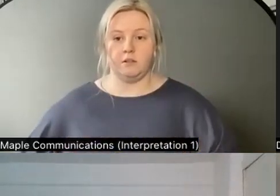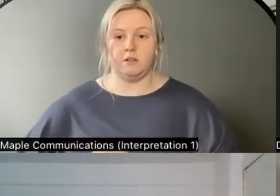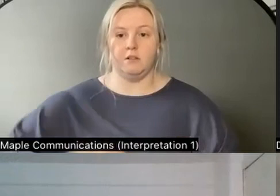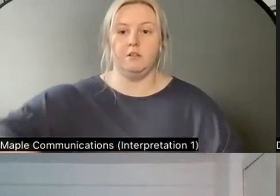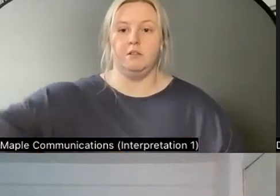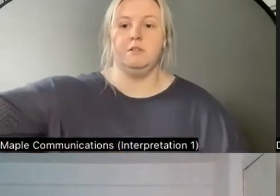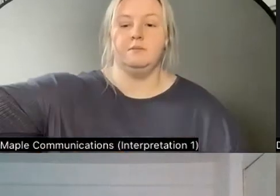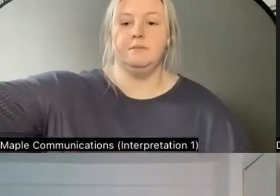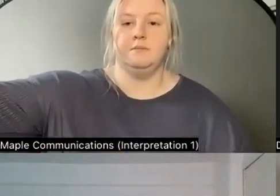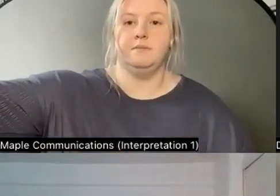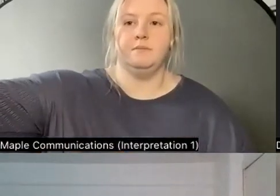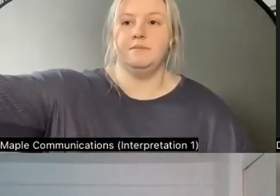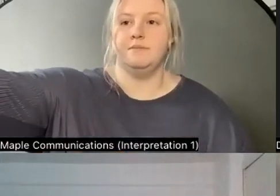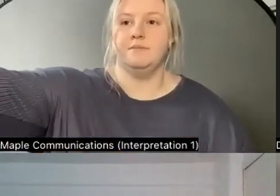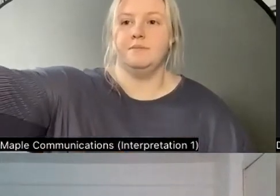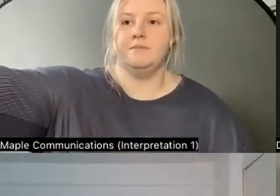Finger spelling.